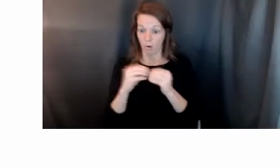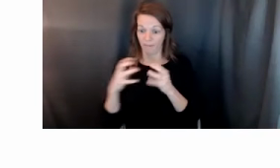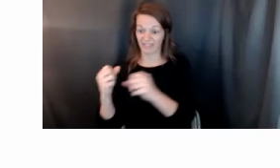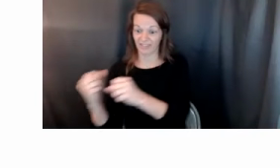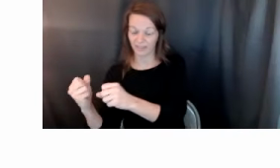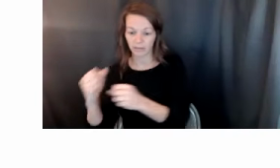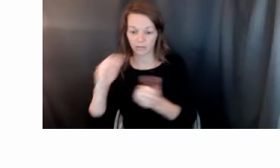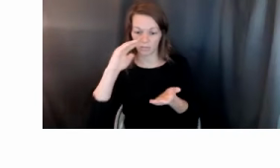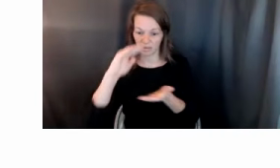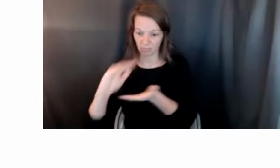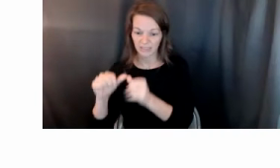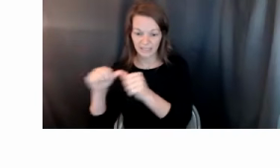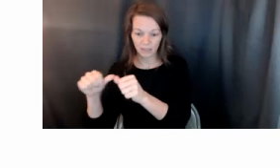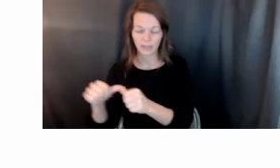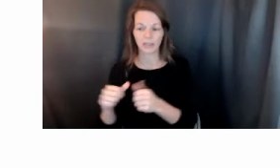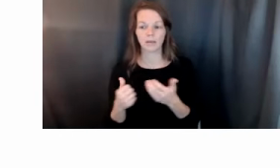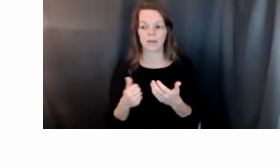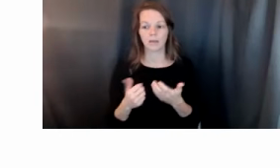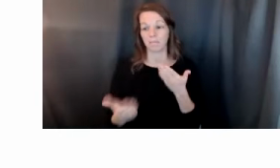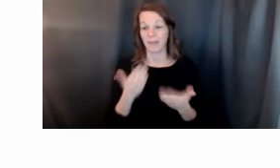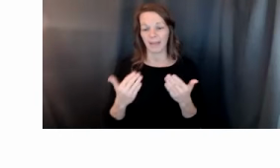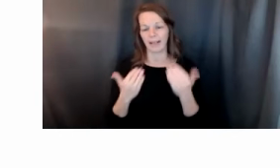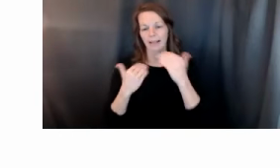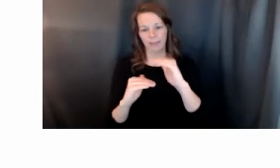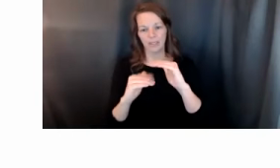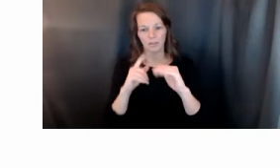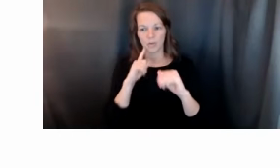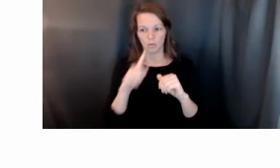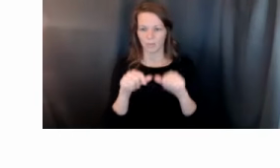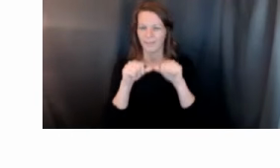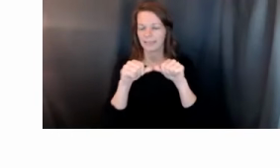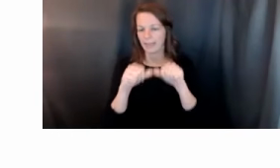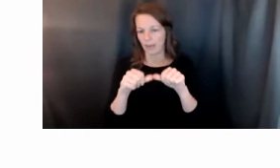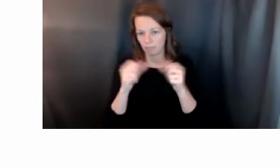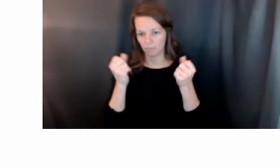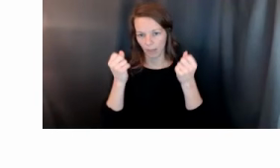be, this continuing reduction might be limited to maintain comprehension.